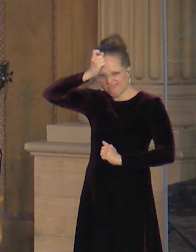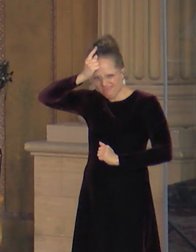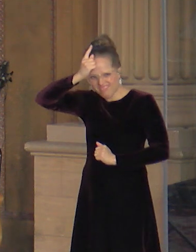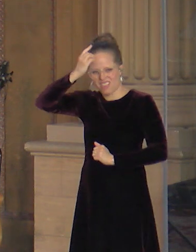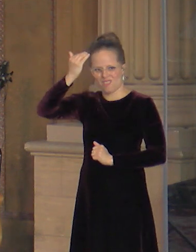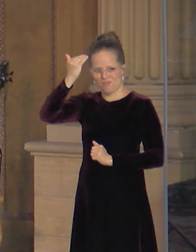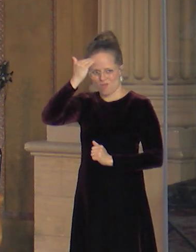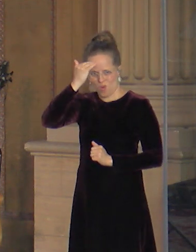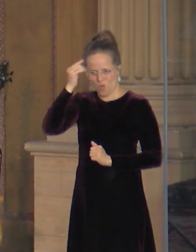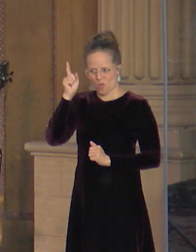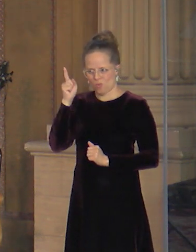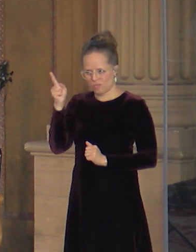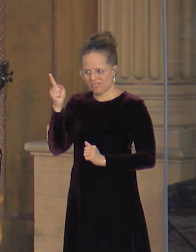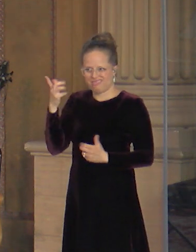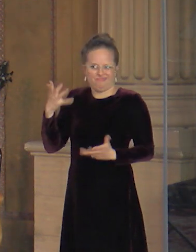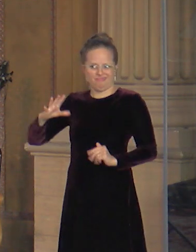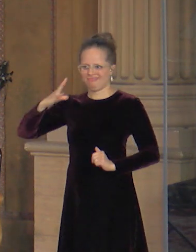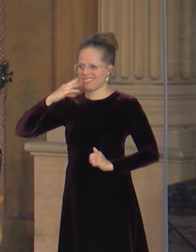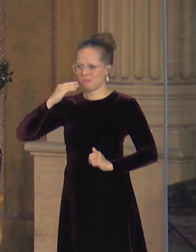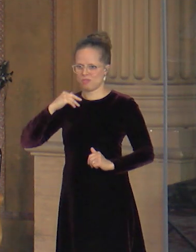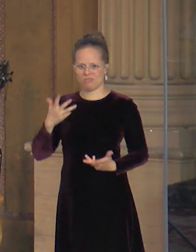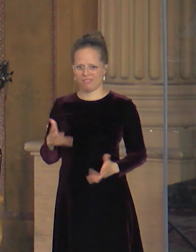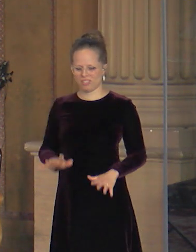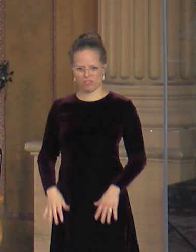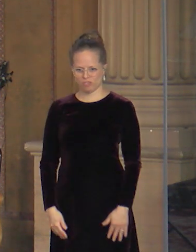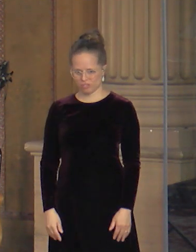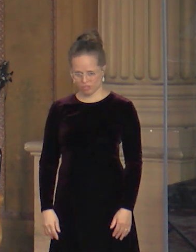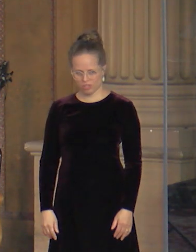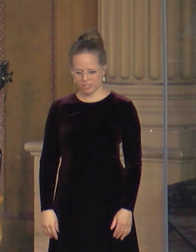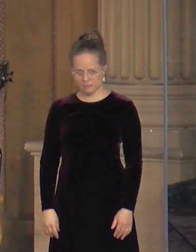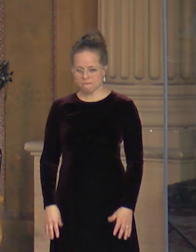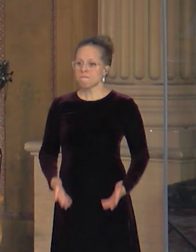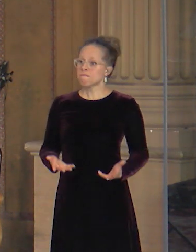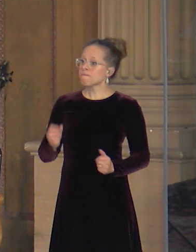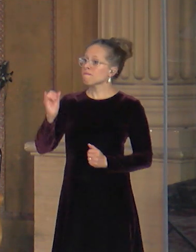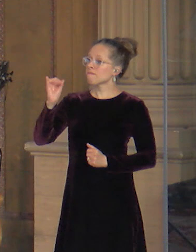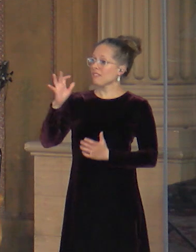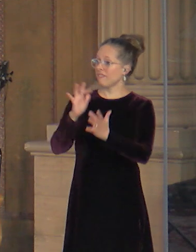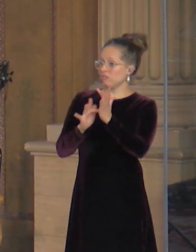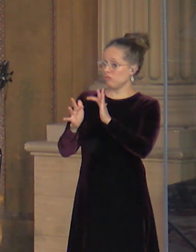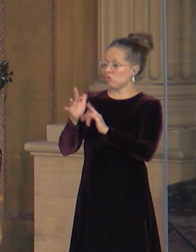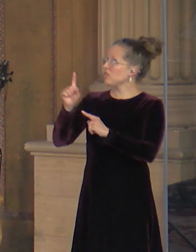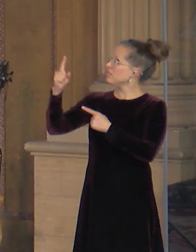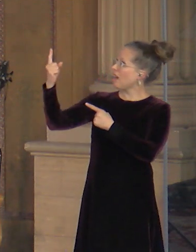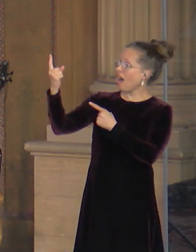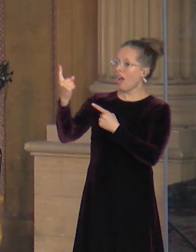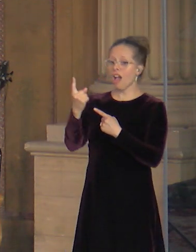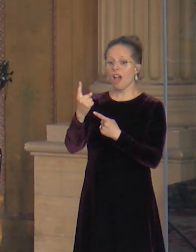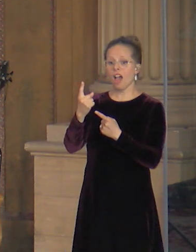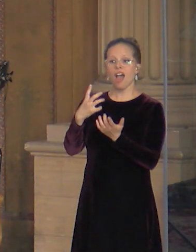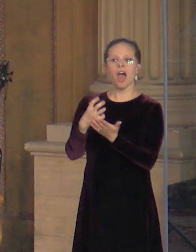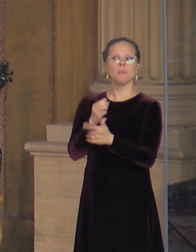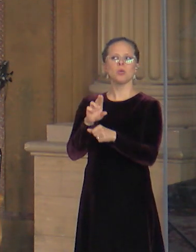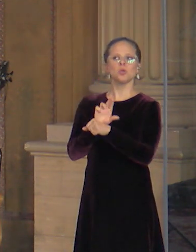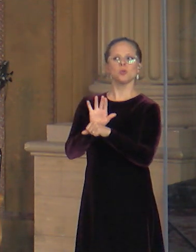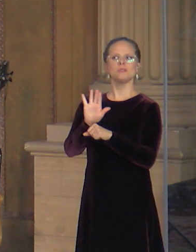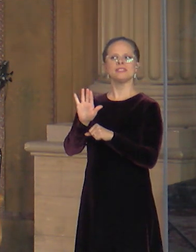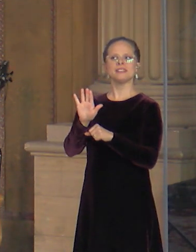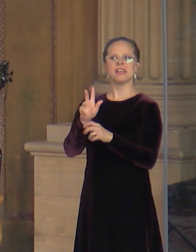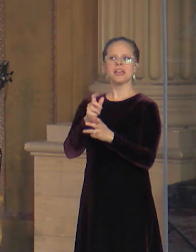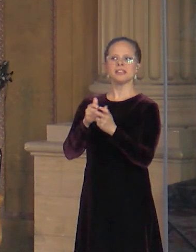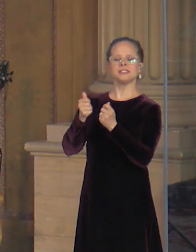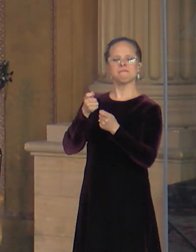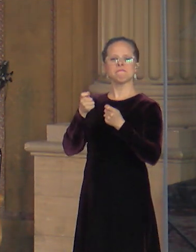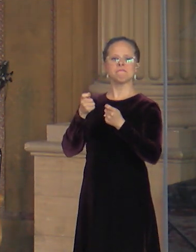a God who's been there and if Jesus ever used his deity to cheat at being human then